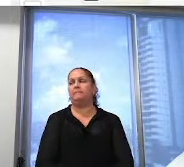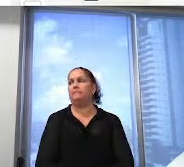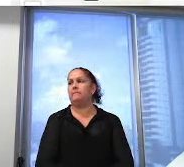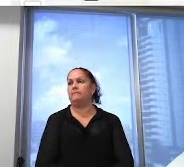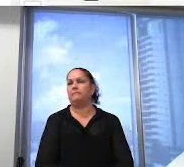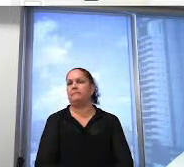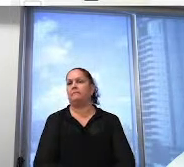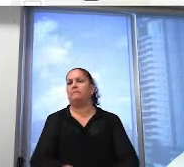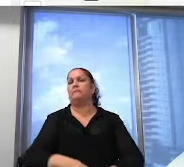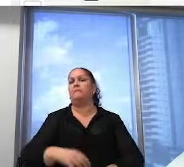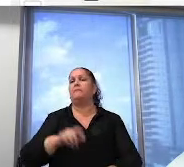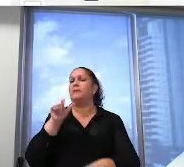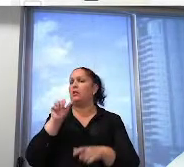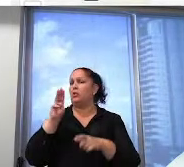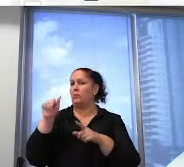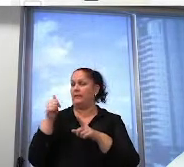particular.